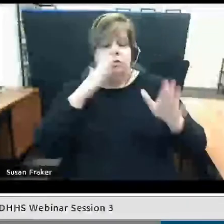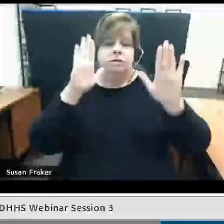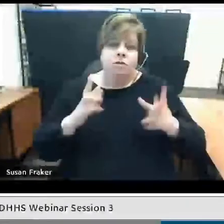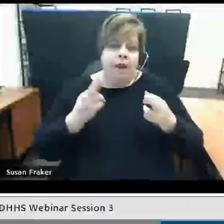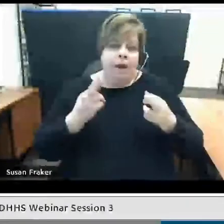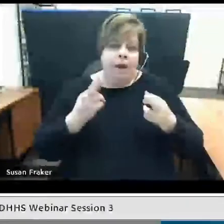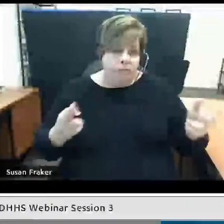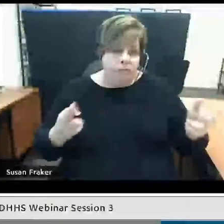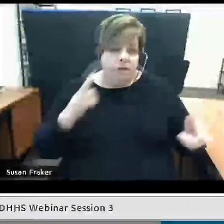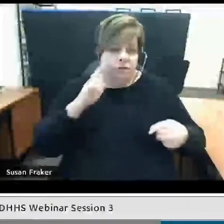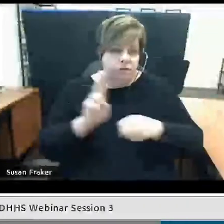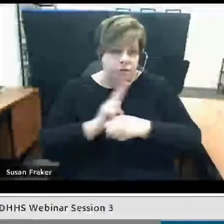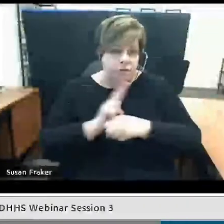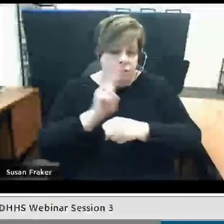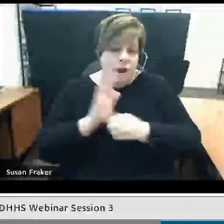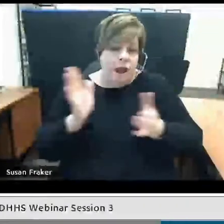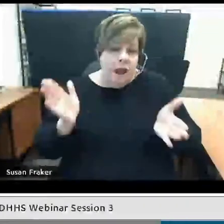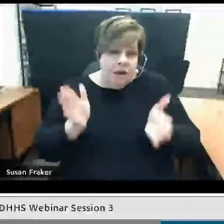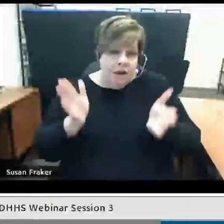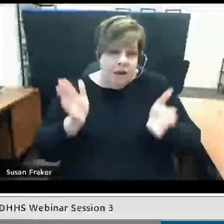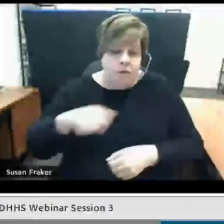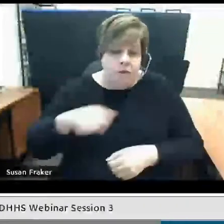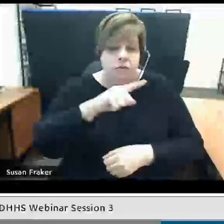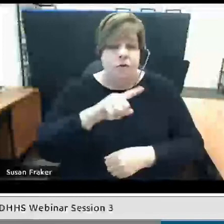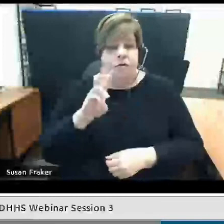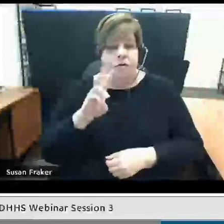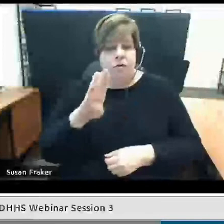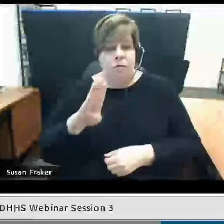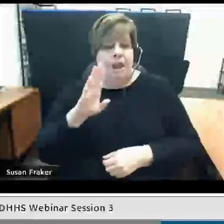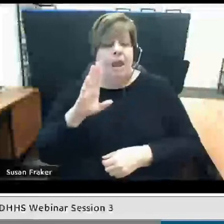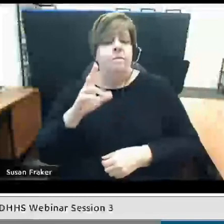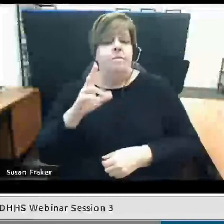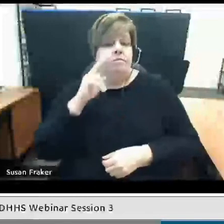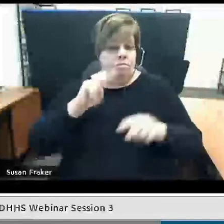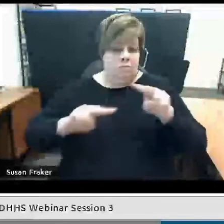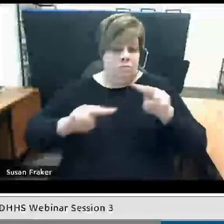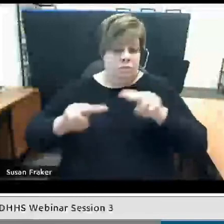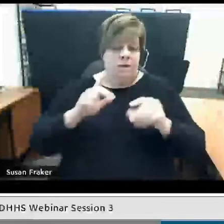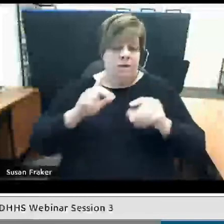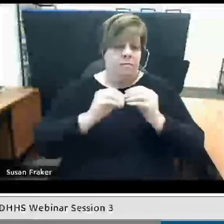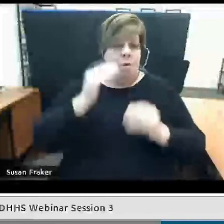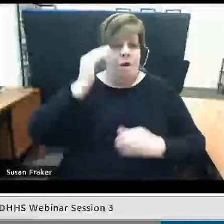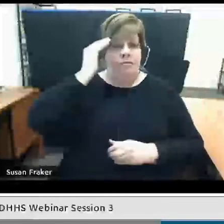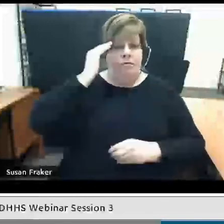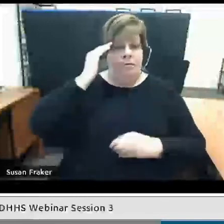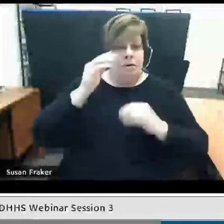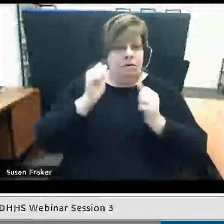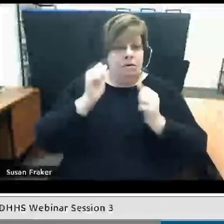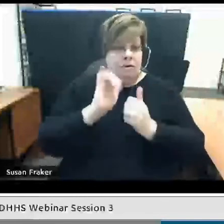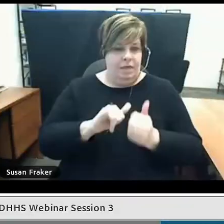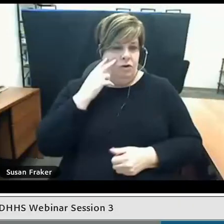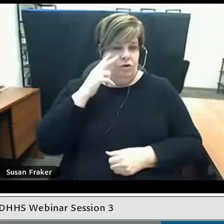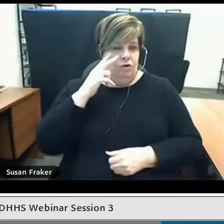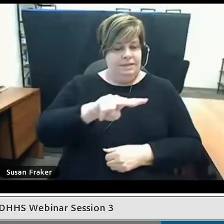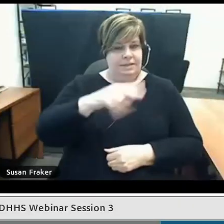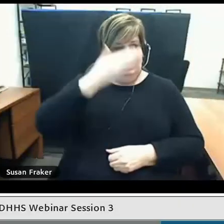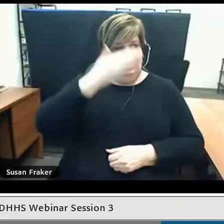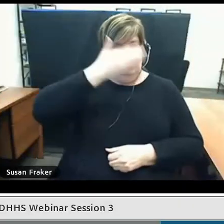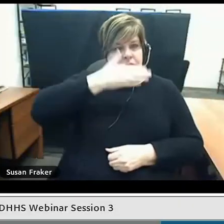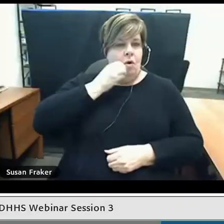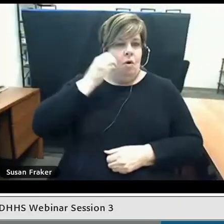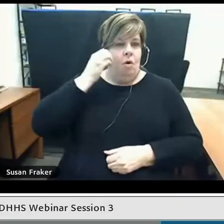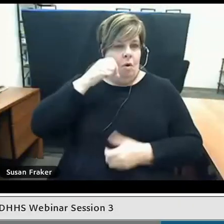you to use, and I'd encourage you to go onto the website and take a look at it to become more familiar with it. This is what you'll see when you first get